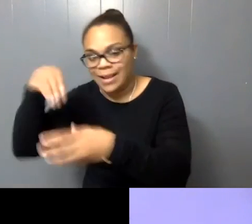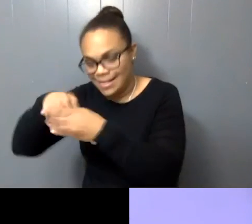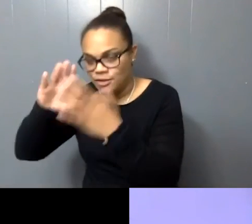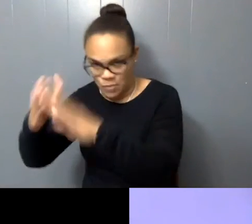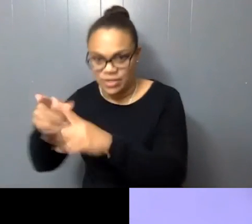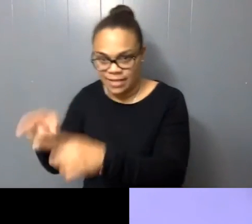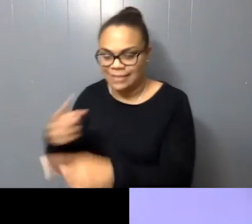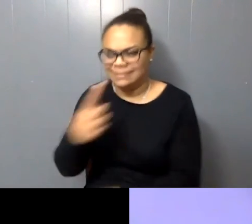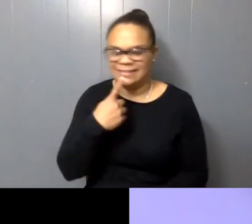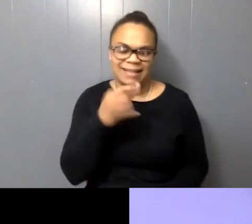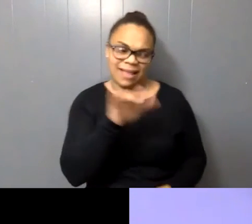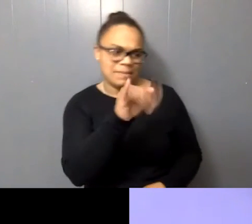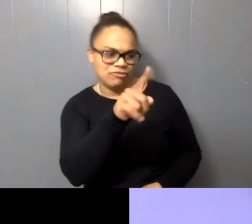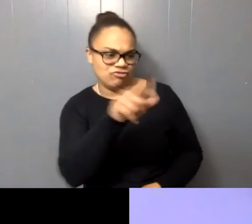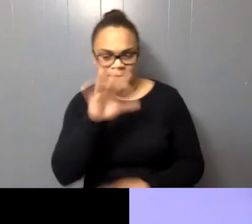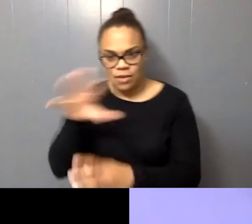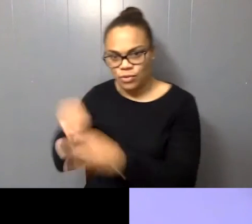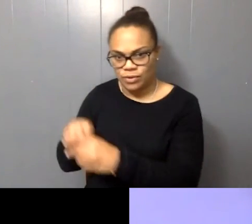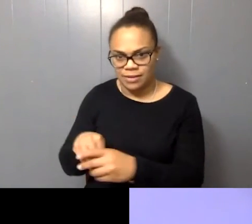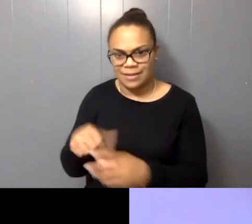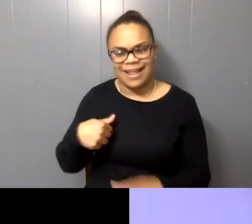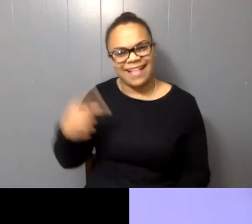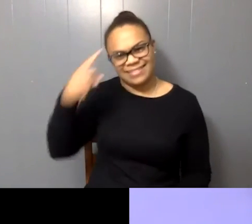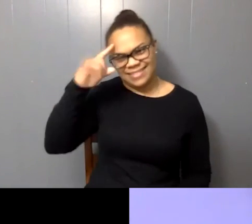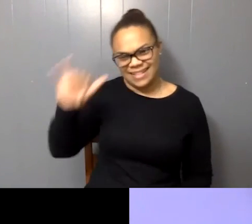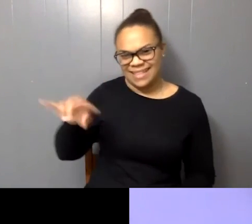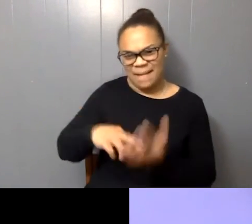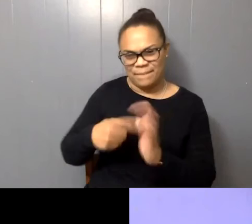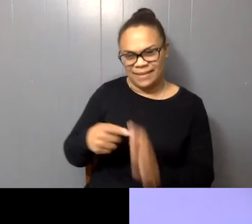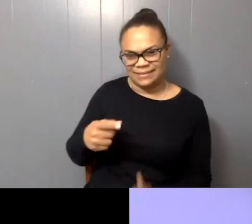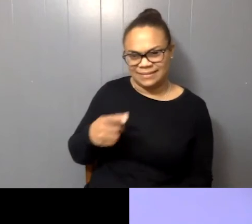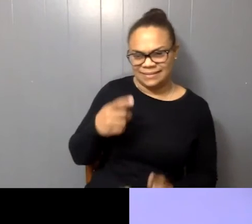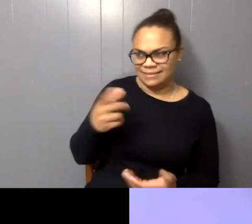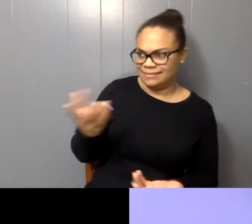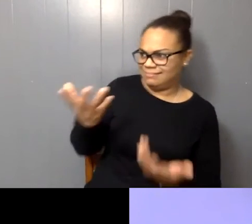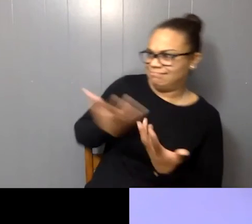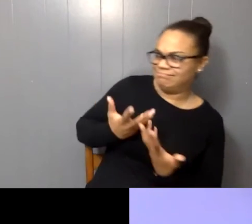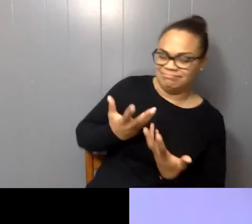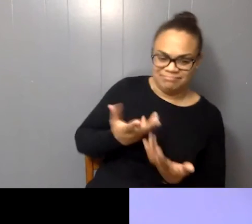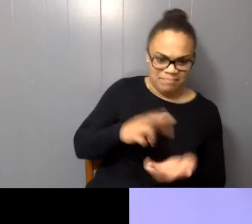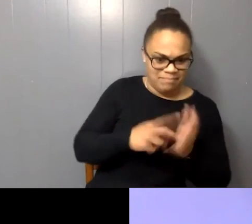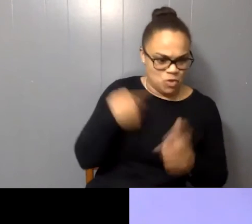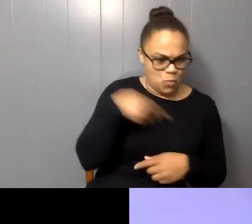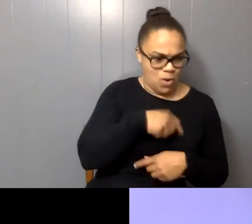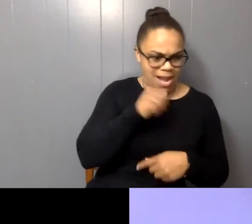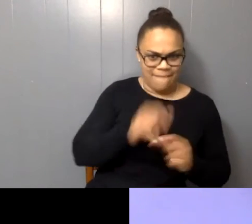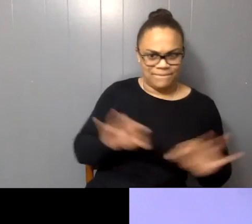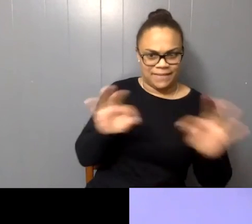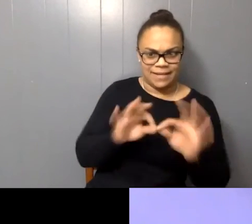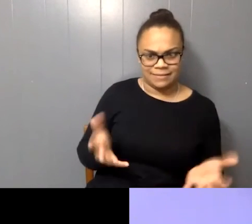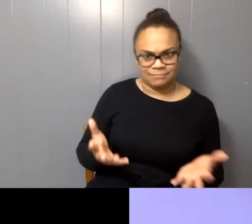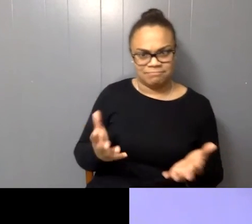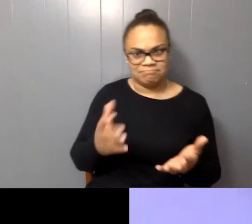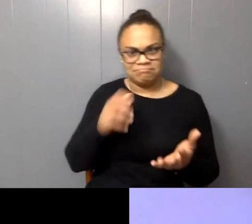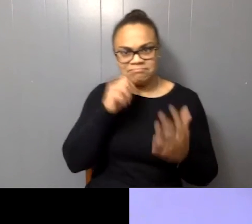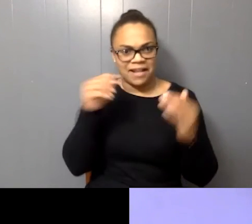invalidates a lot of us, and I don't think that it's fair. And it just, I don't know, like it really